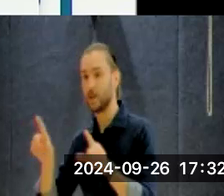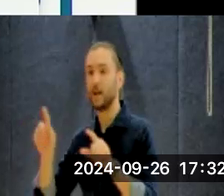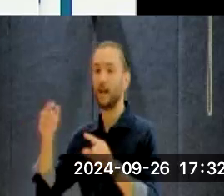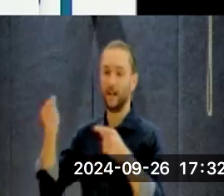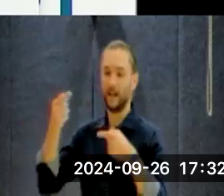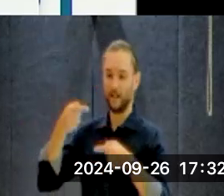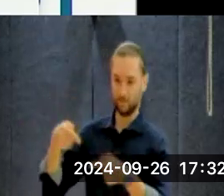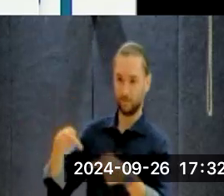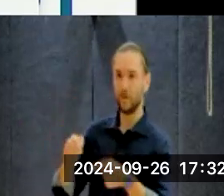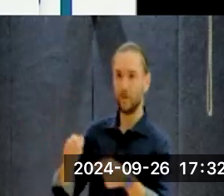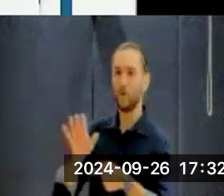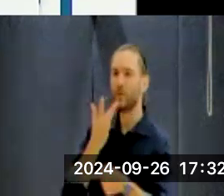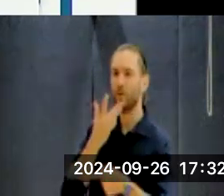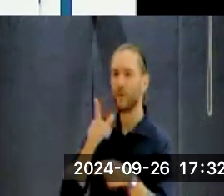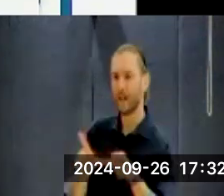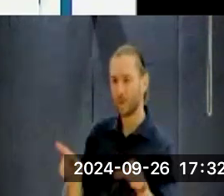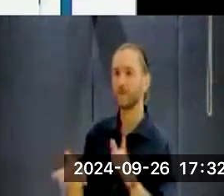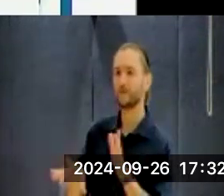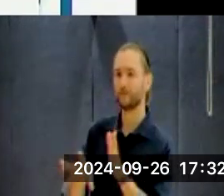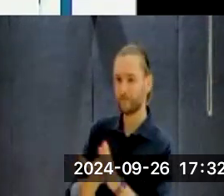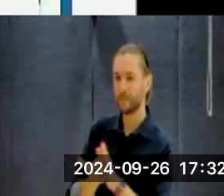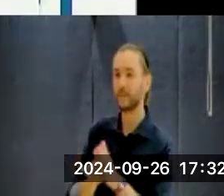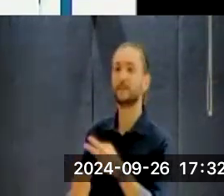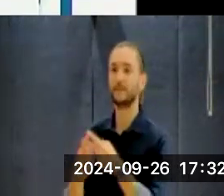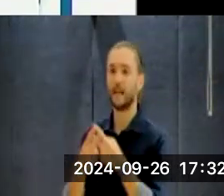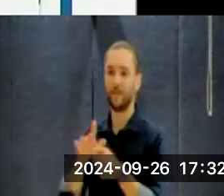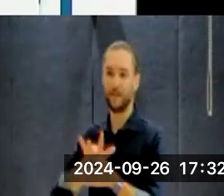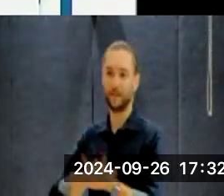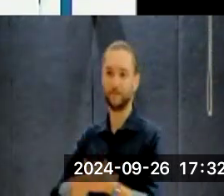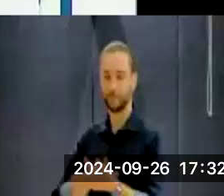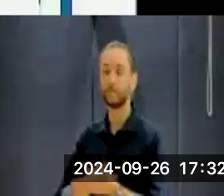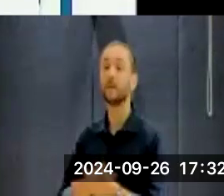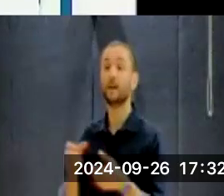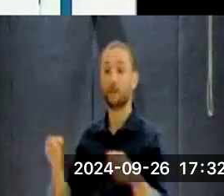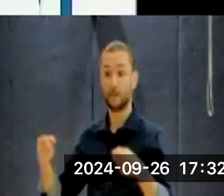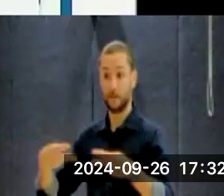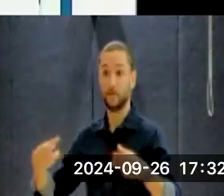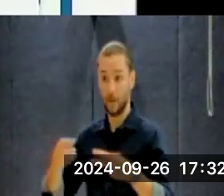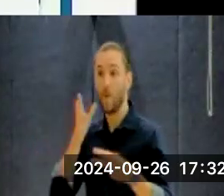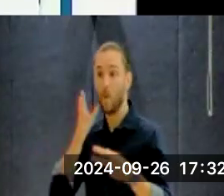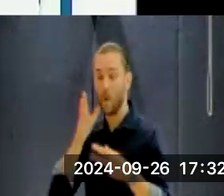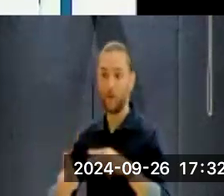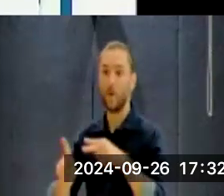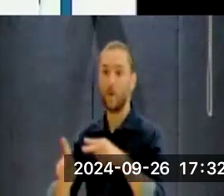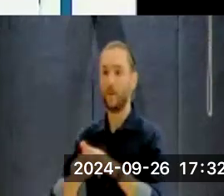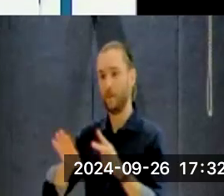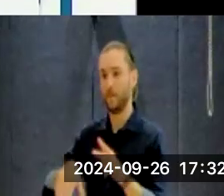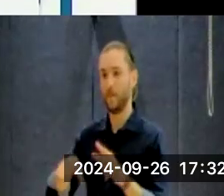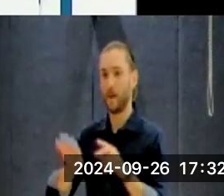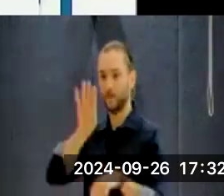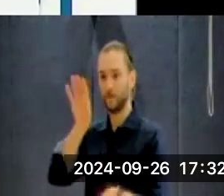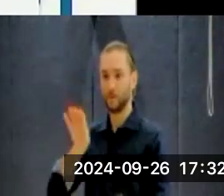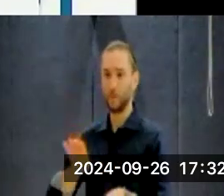menu. Click Save. Automated captions in your selected language should start appearing at the bottom of the Zoom window.